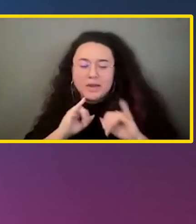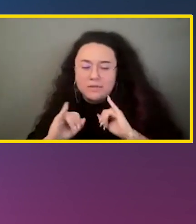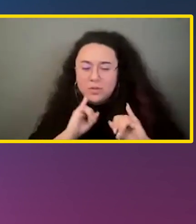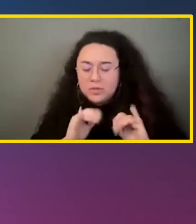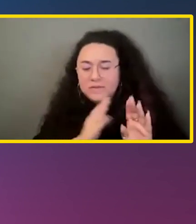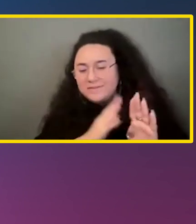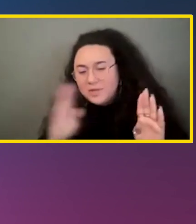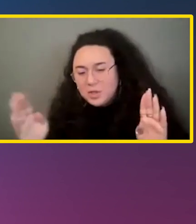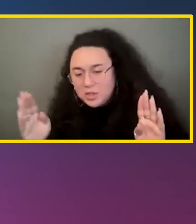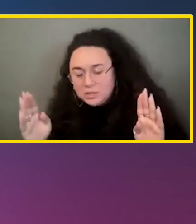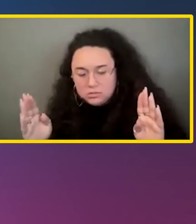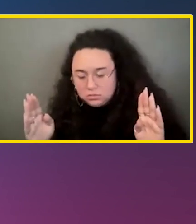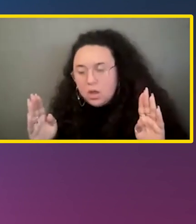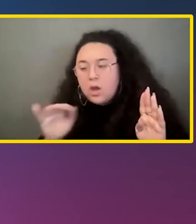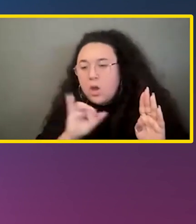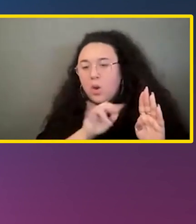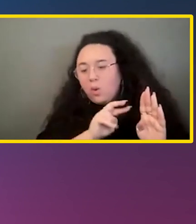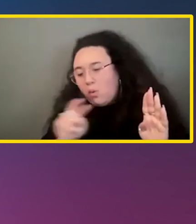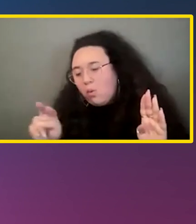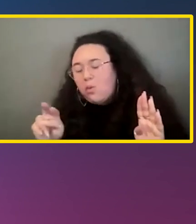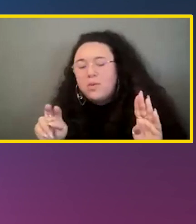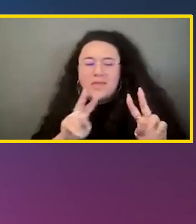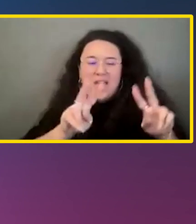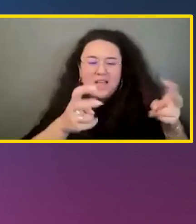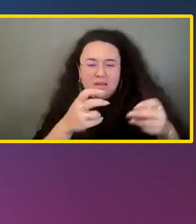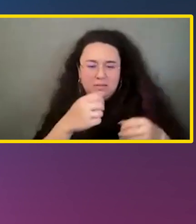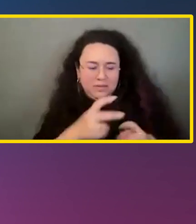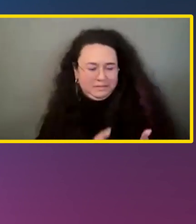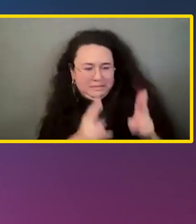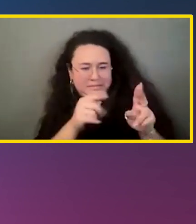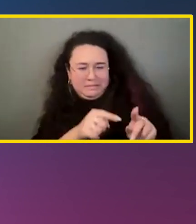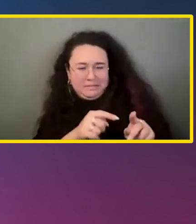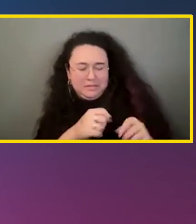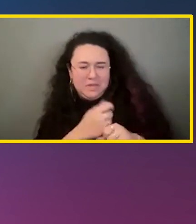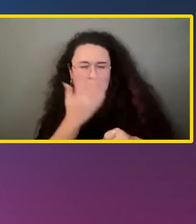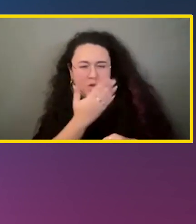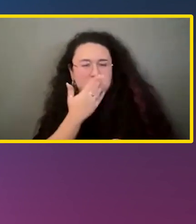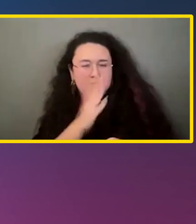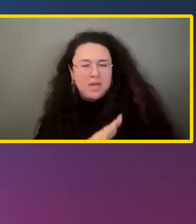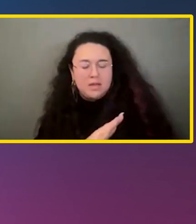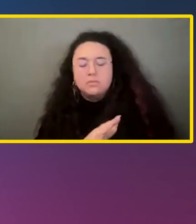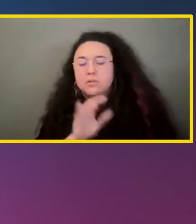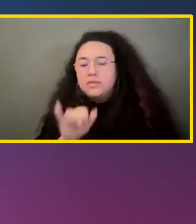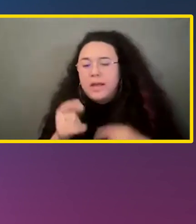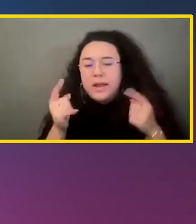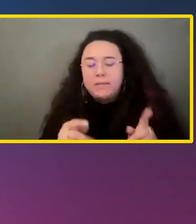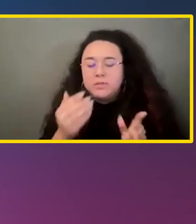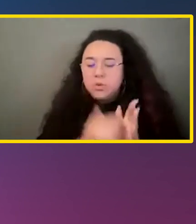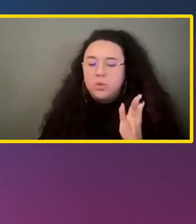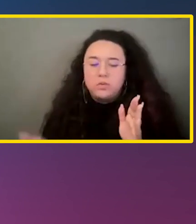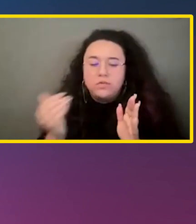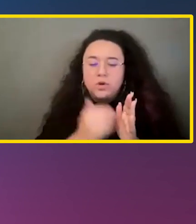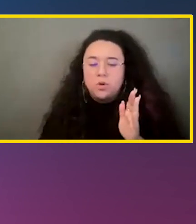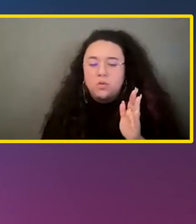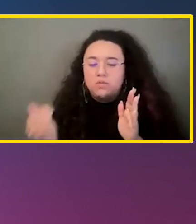it actually wasn't as bad as that headline made it sound. And what I would say is that kind of stuff happens over and over